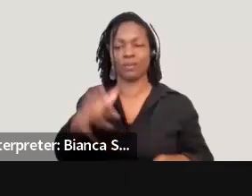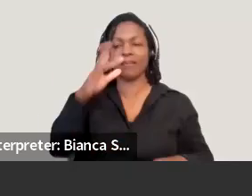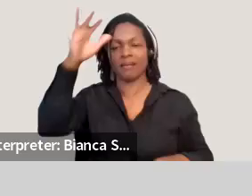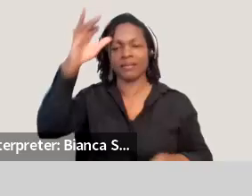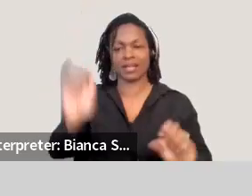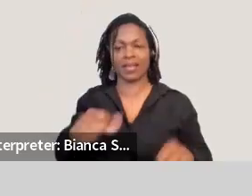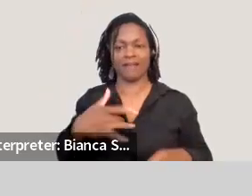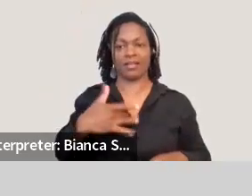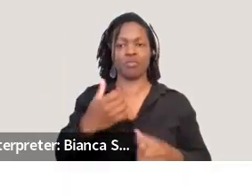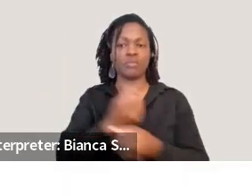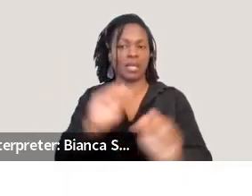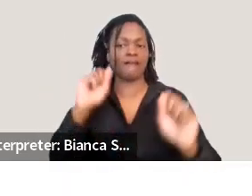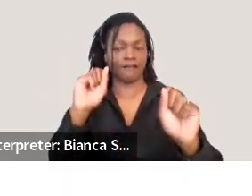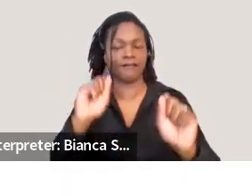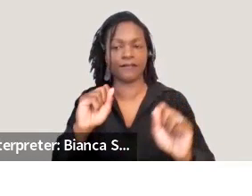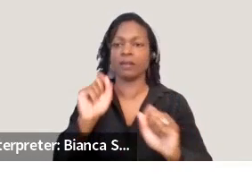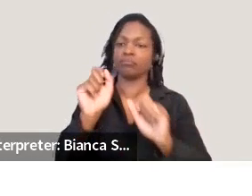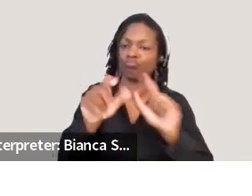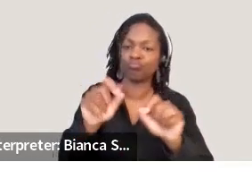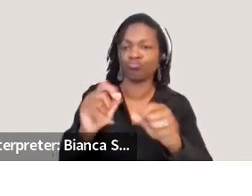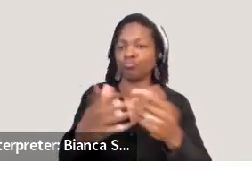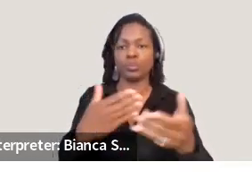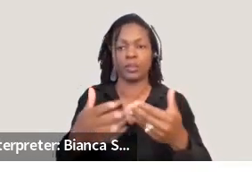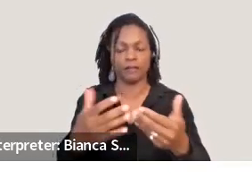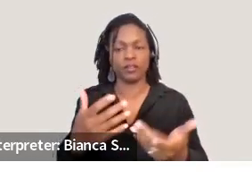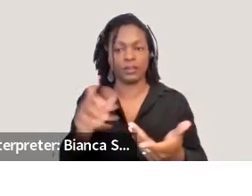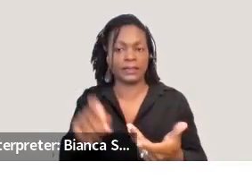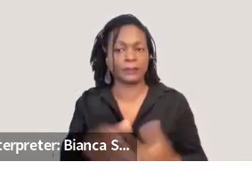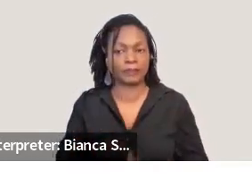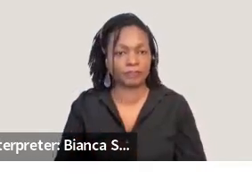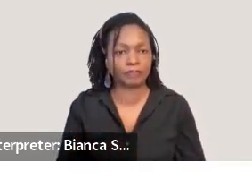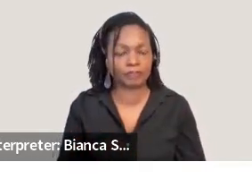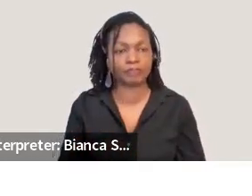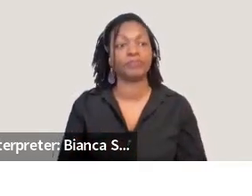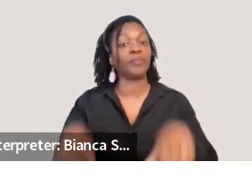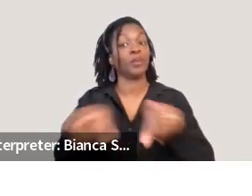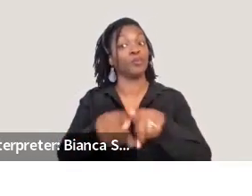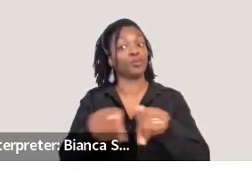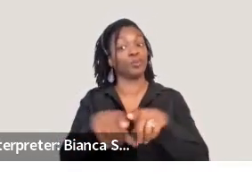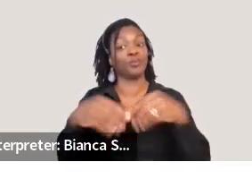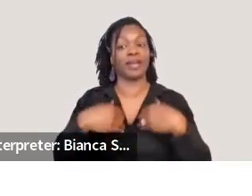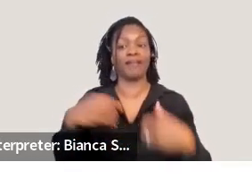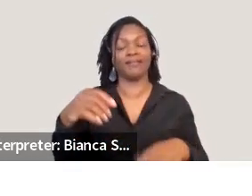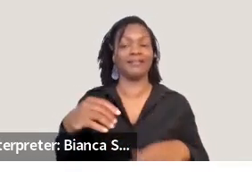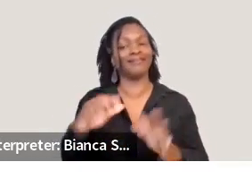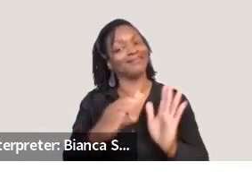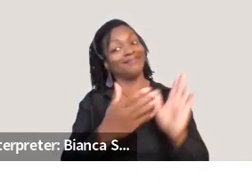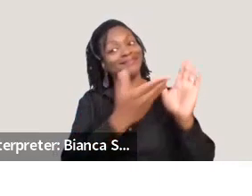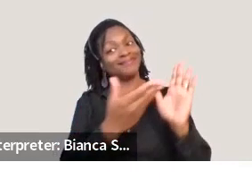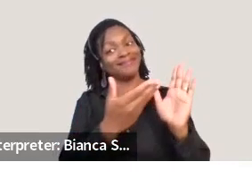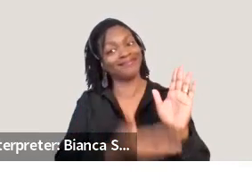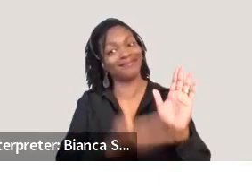And then we have a lovely QR code here that you can scan. So this is a way for you to sign up with